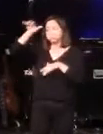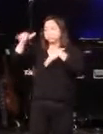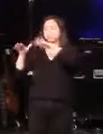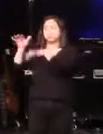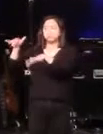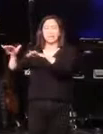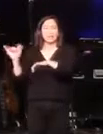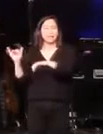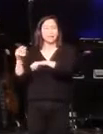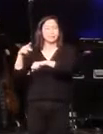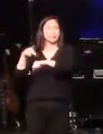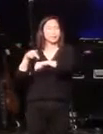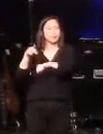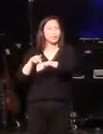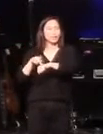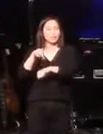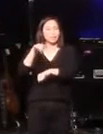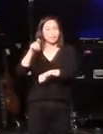too scary, and we sink.